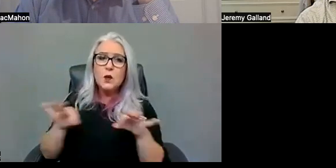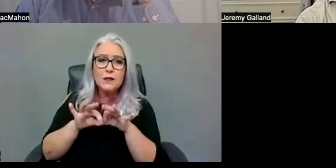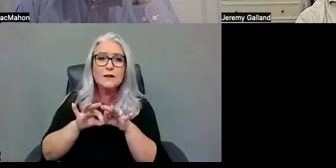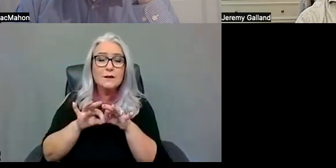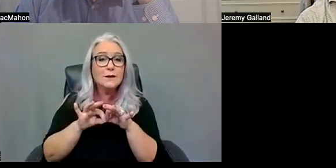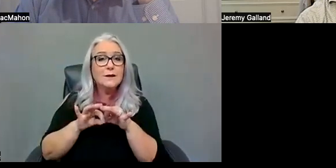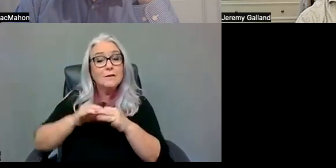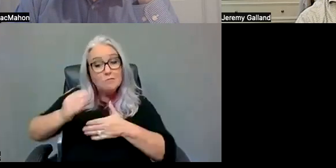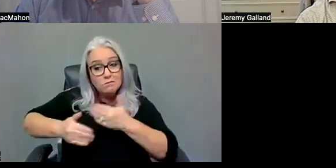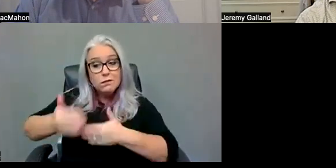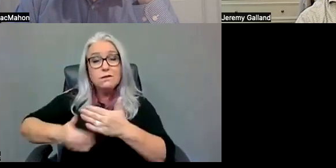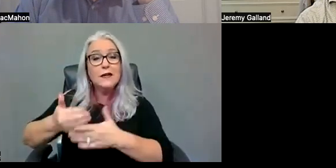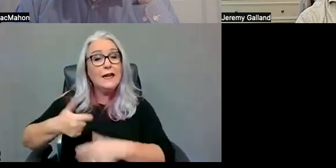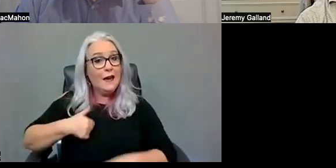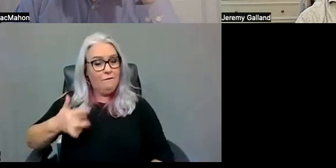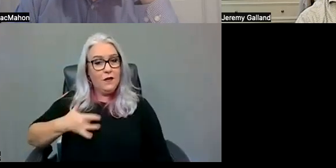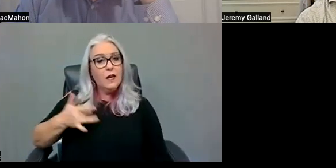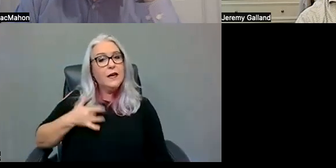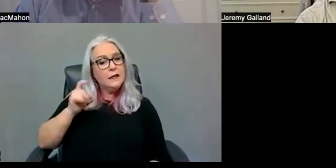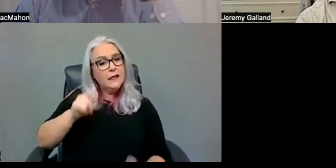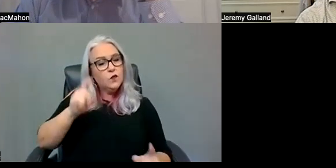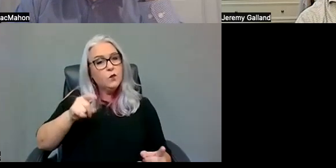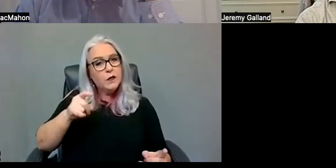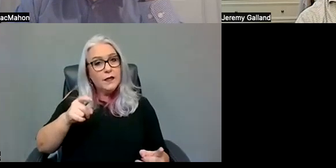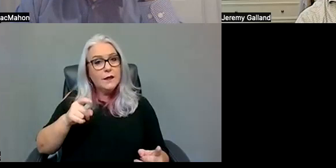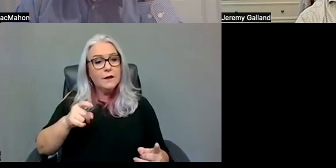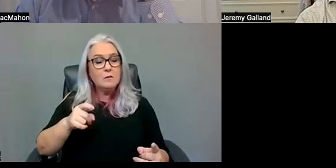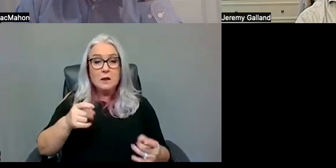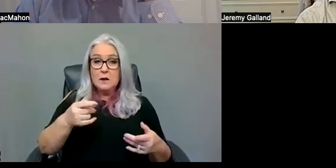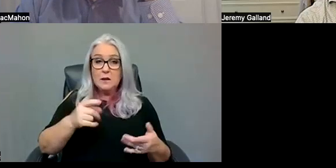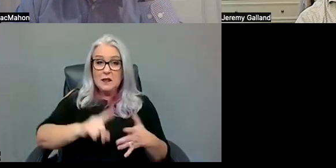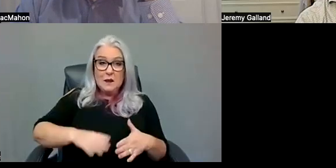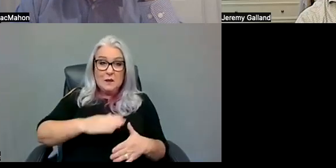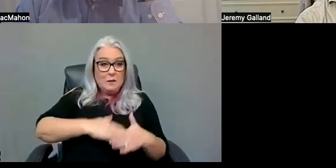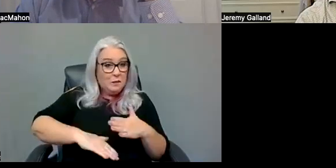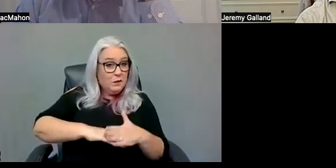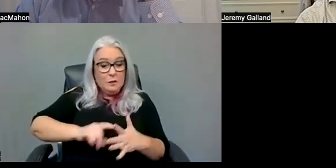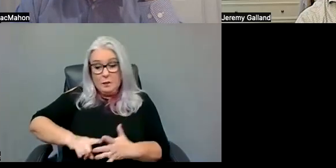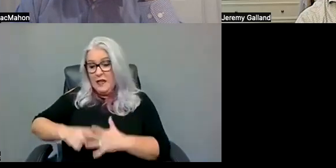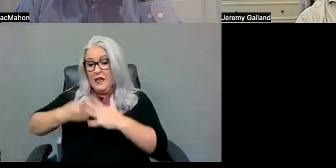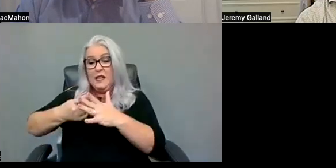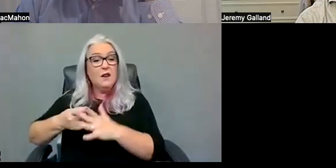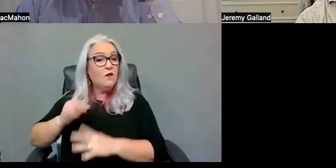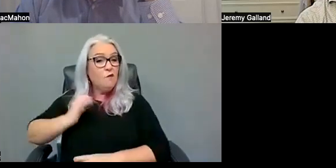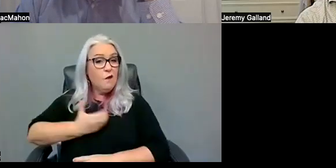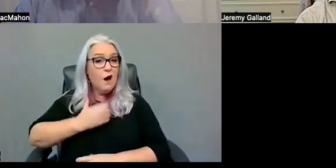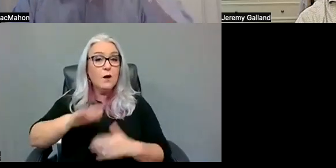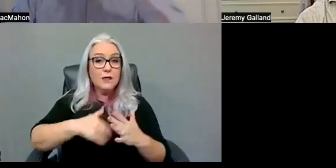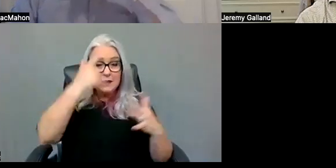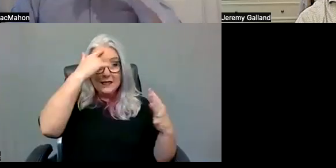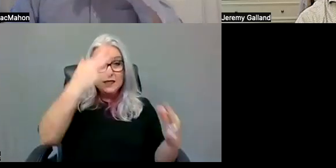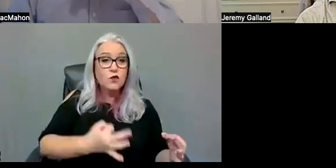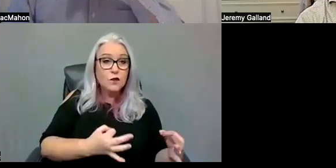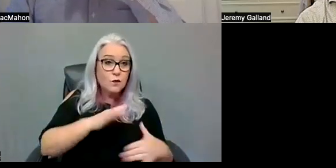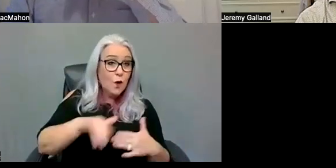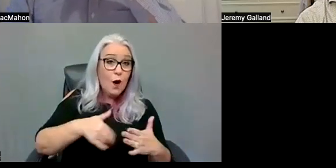needs to be at the forefront of all of our decisions. Okay, thank